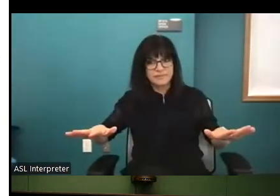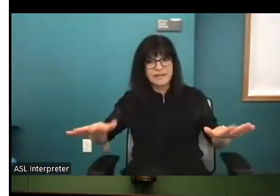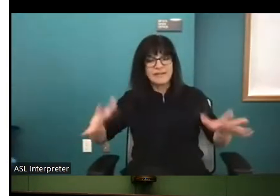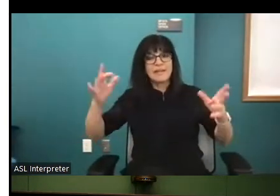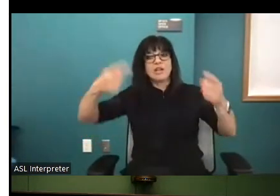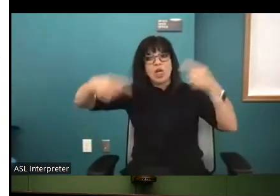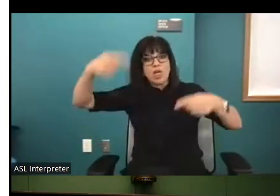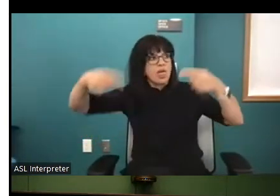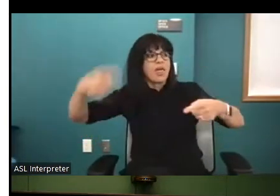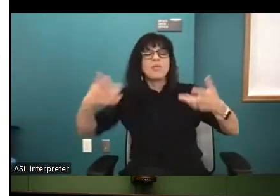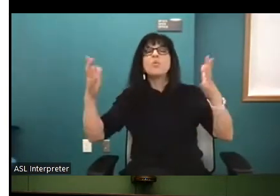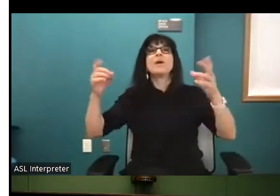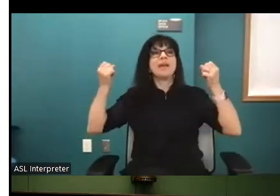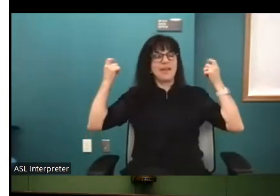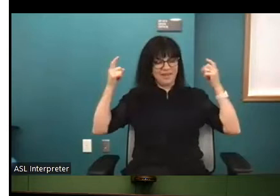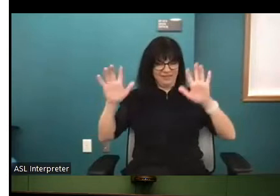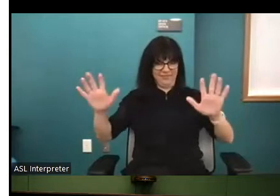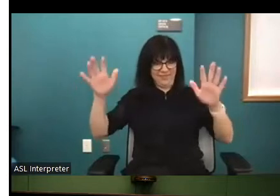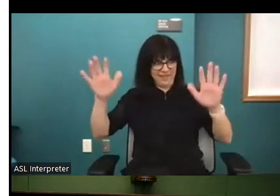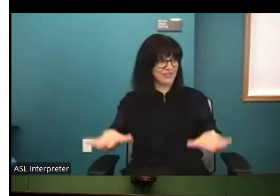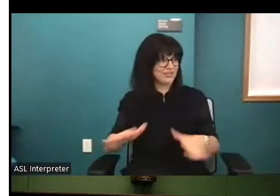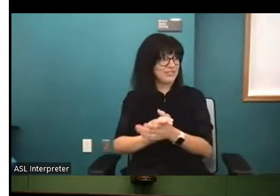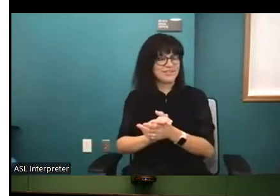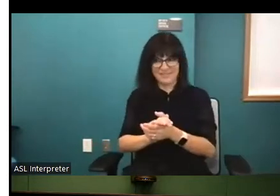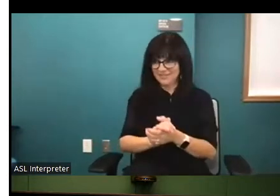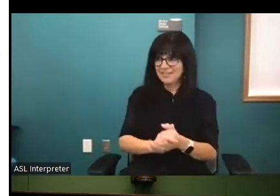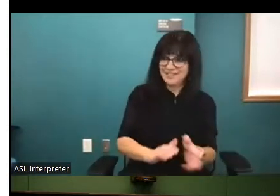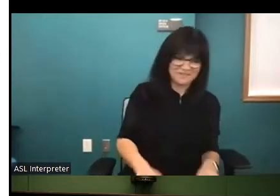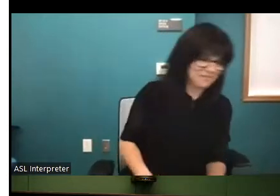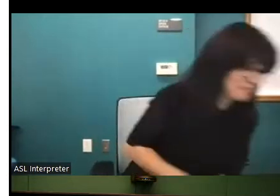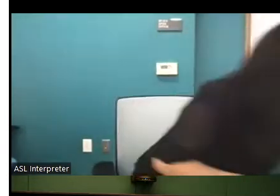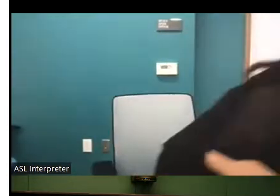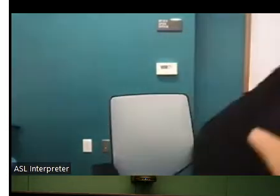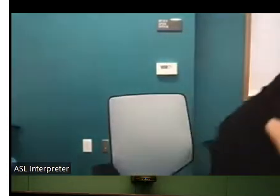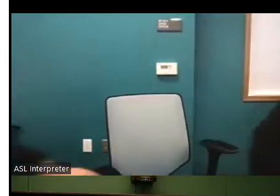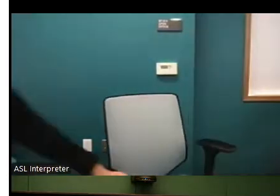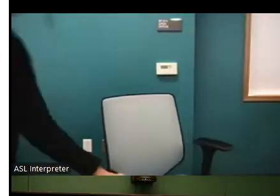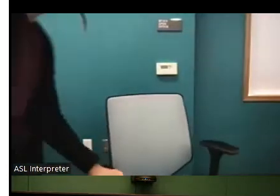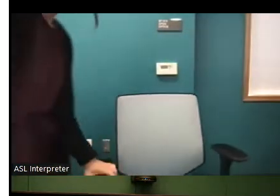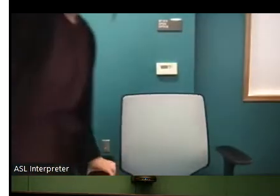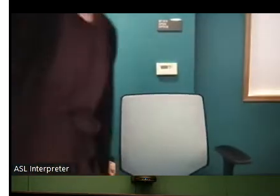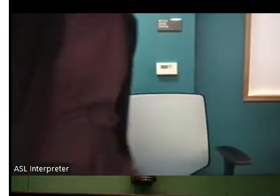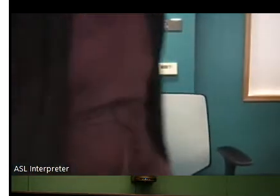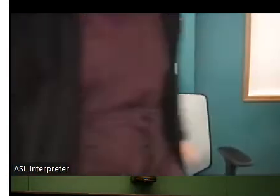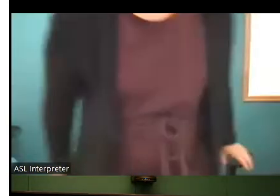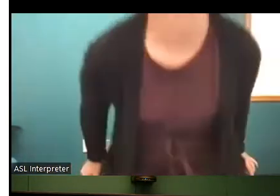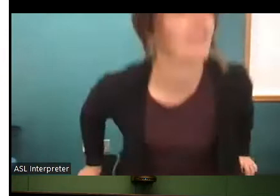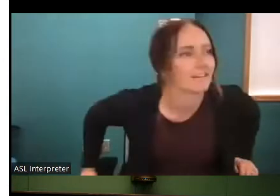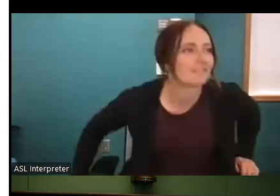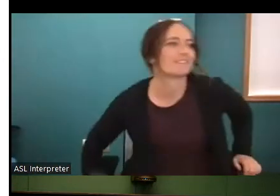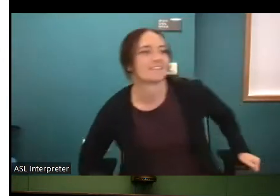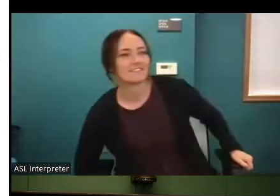Okay. We get it. Thank you. And So what in all they- fairness, all three of my children have cochlear, so there you